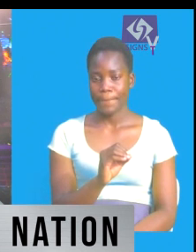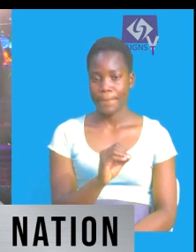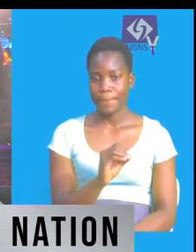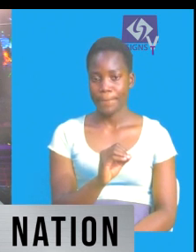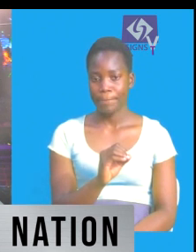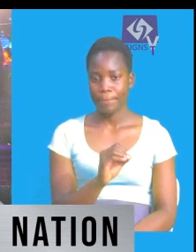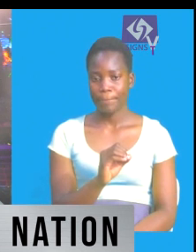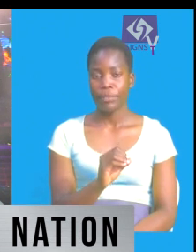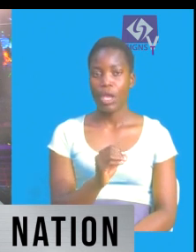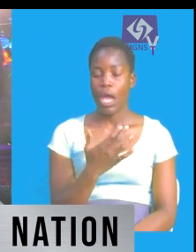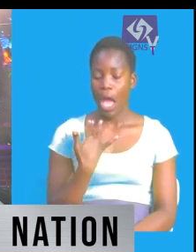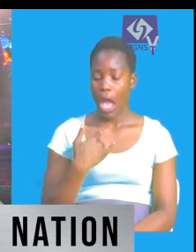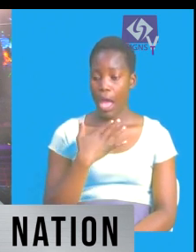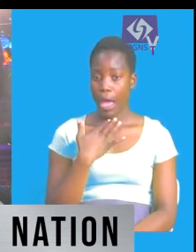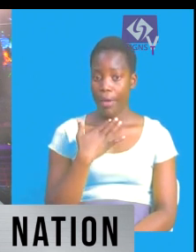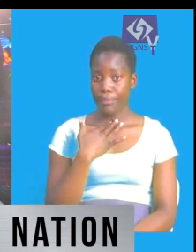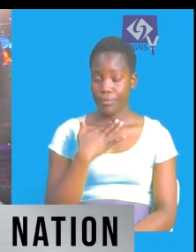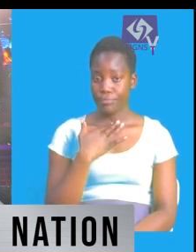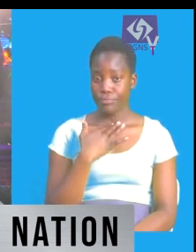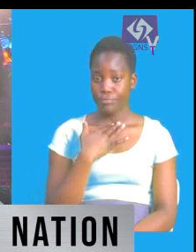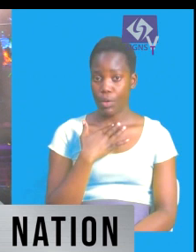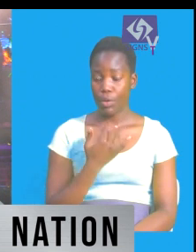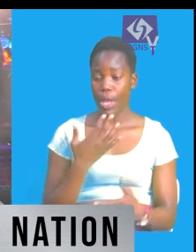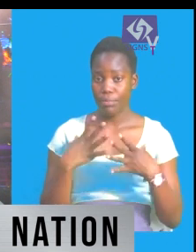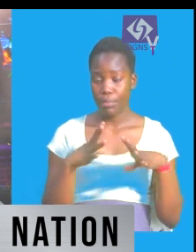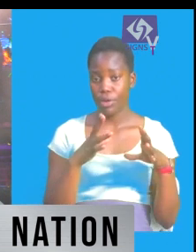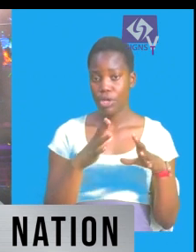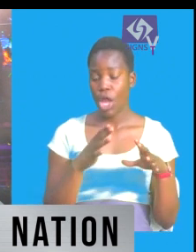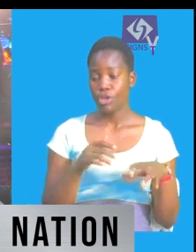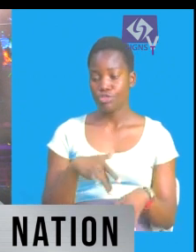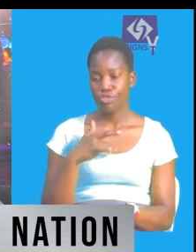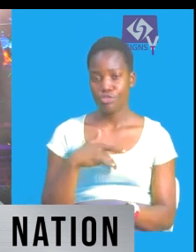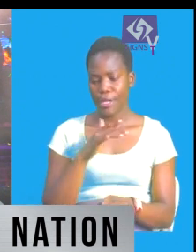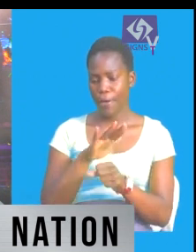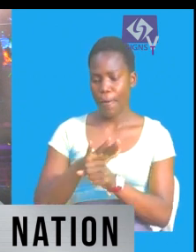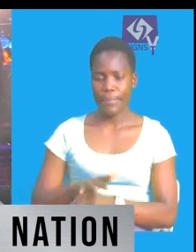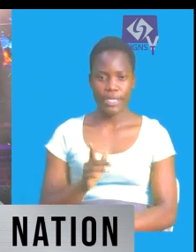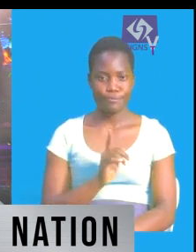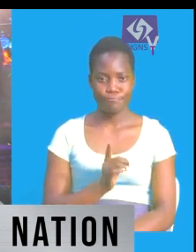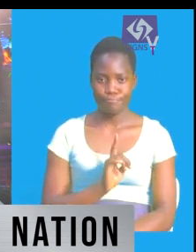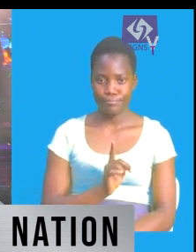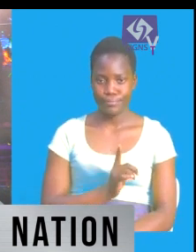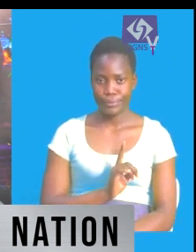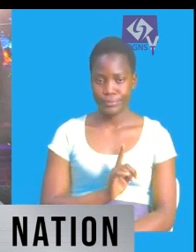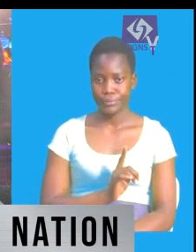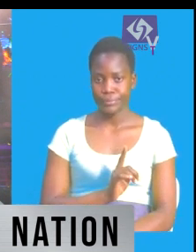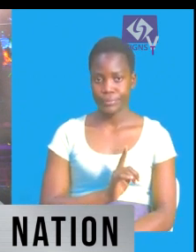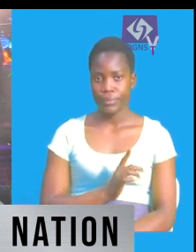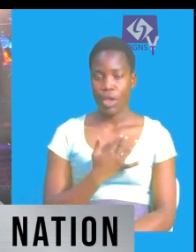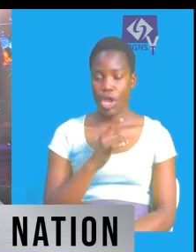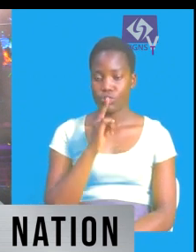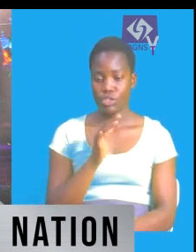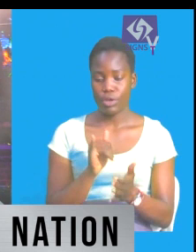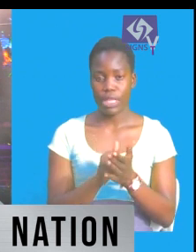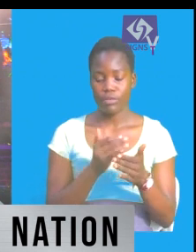the mwananchi to feel like they are not being oppressed. We don't want to be oppressed. We want everybody to exercise their